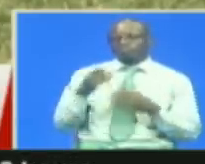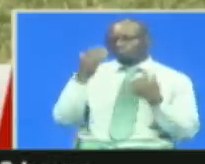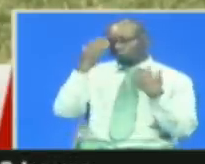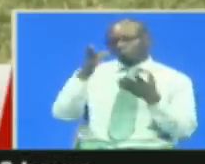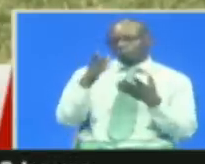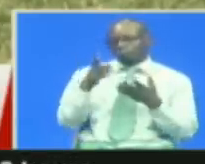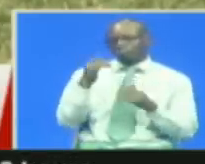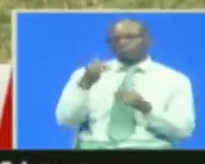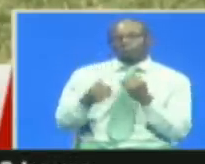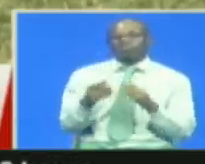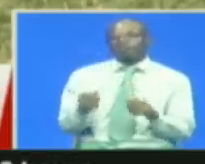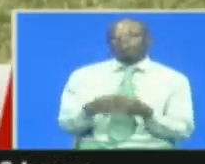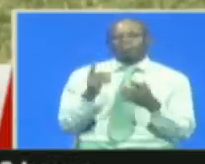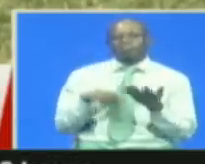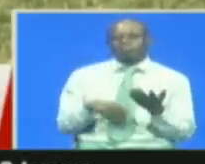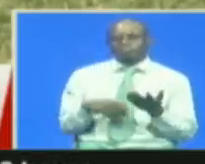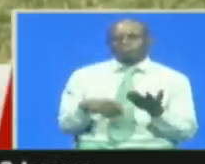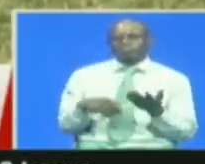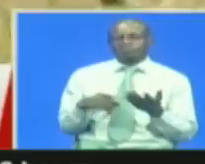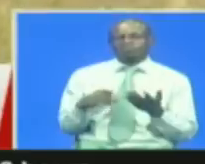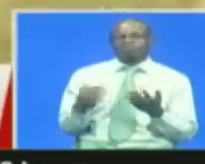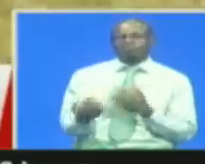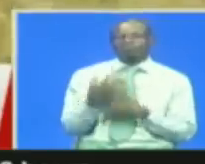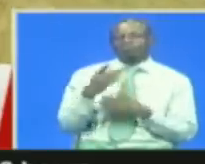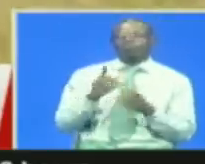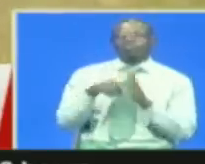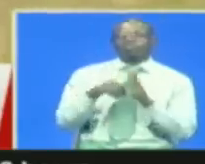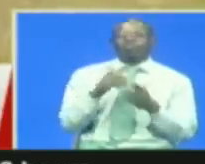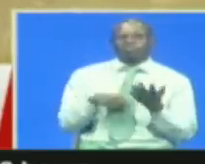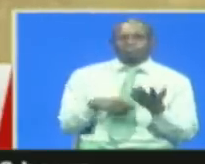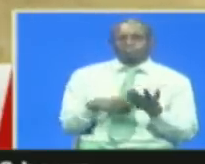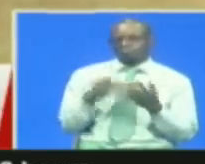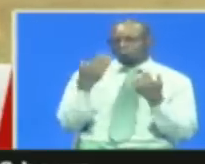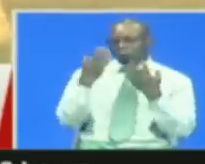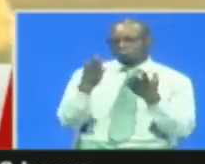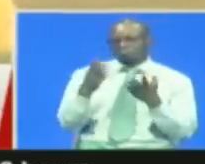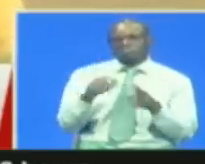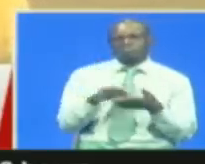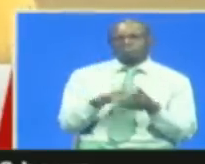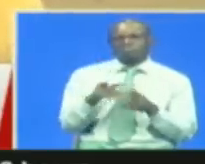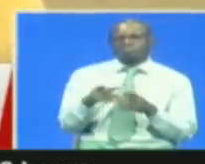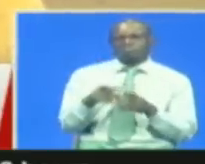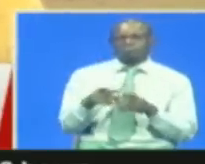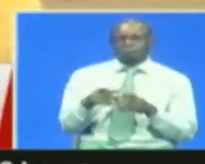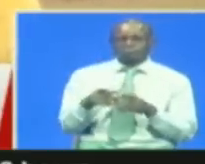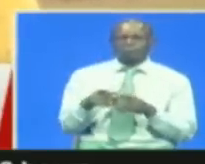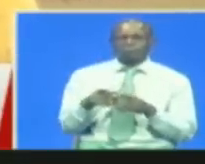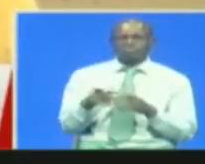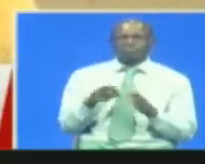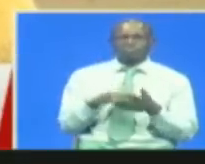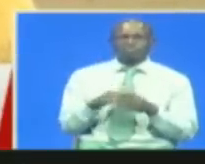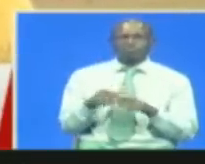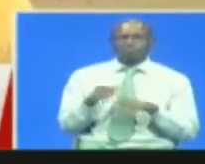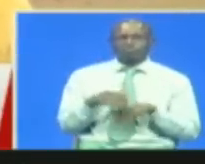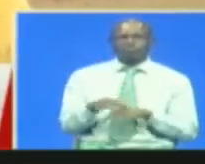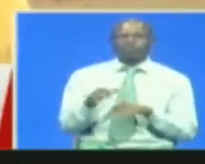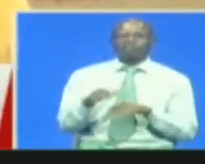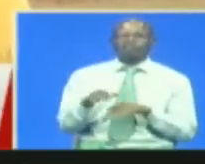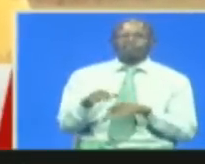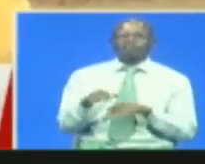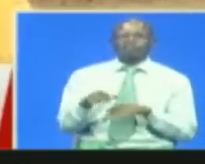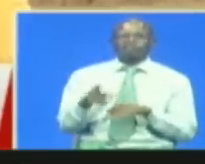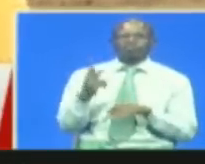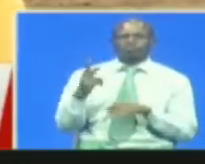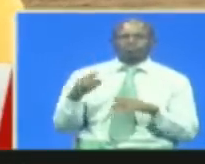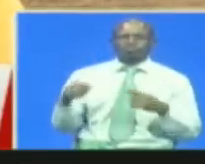it what will come to affect you later. Nyairera haplessly plays second fiddle to her two rivals, Olympic and world 800